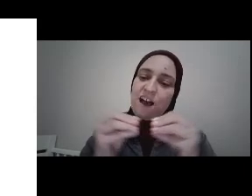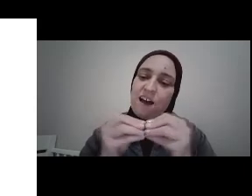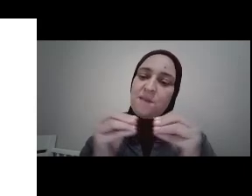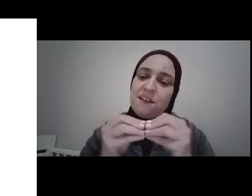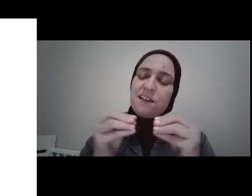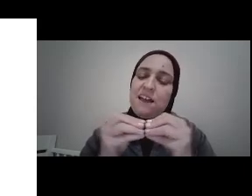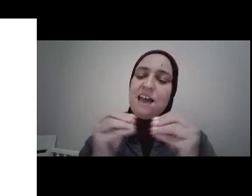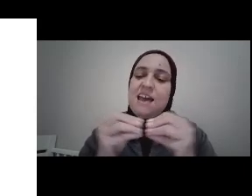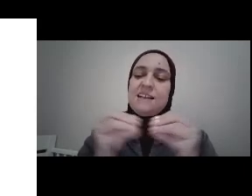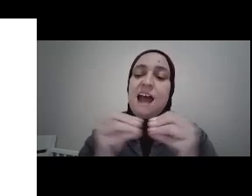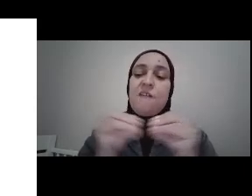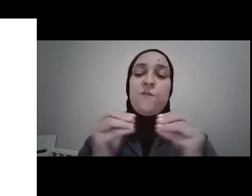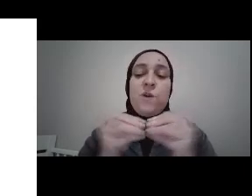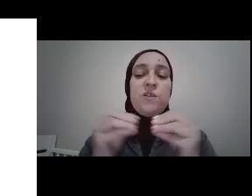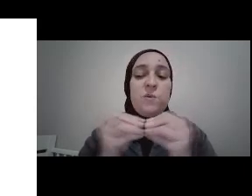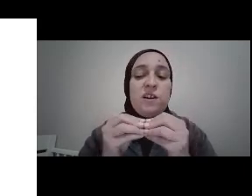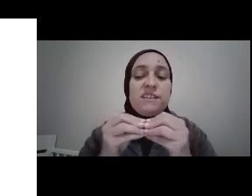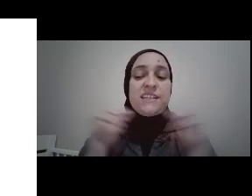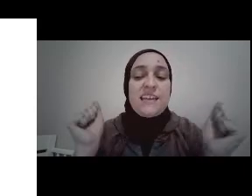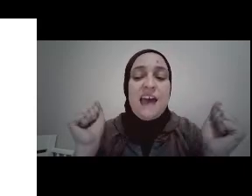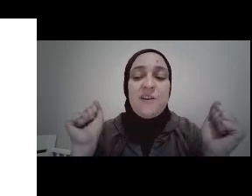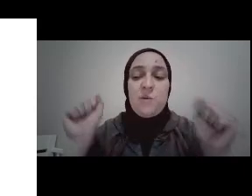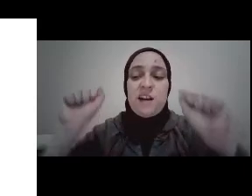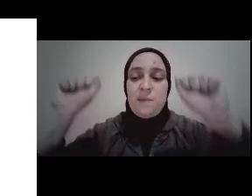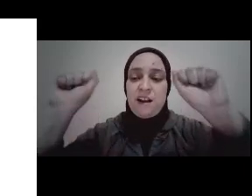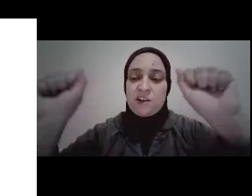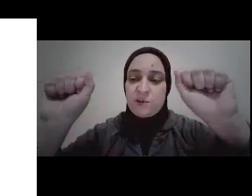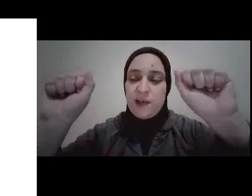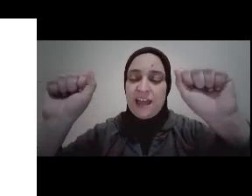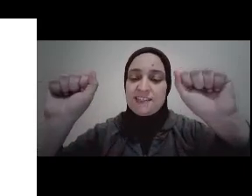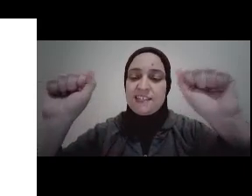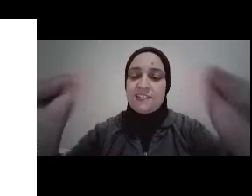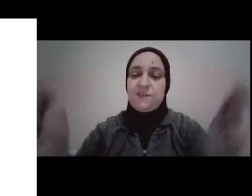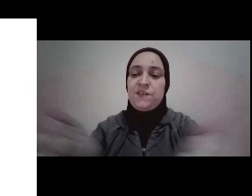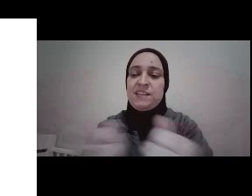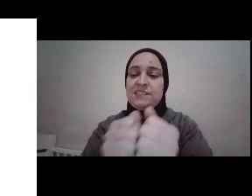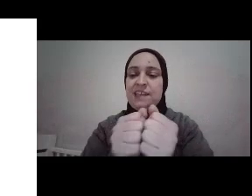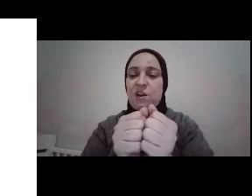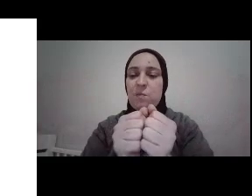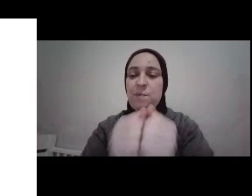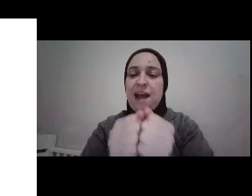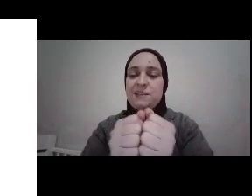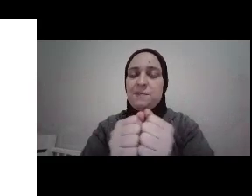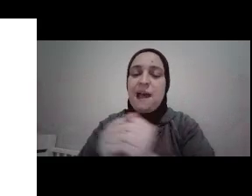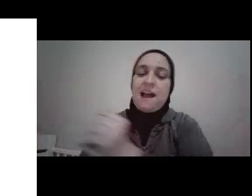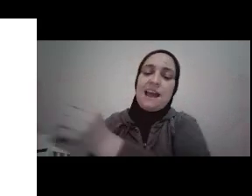Good job. Now, for the word together, we're going to make our two hands into fists. They